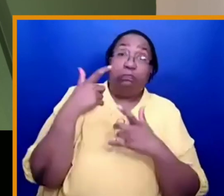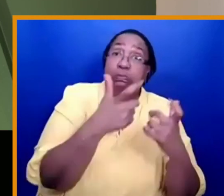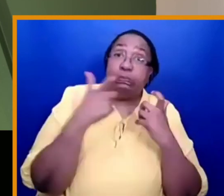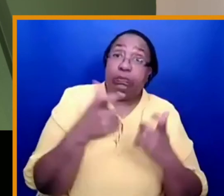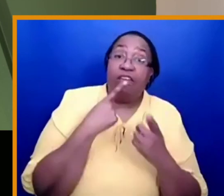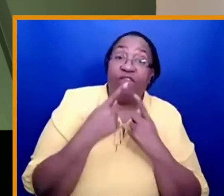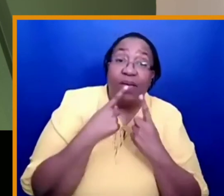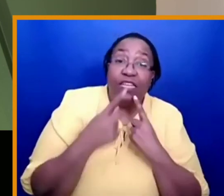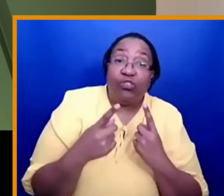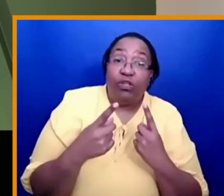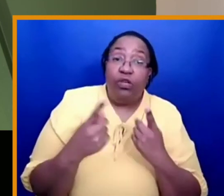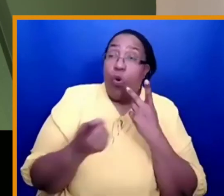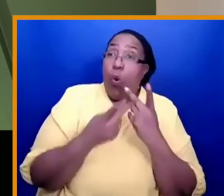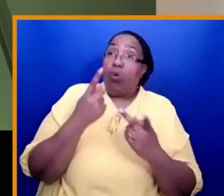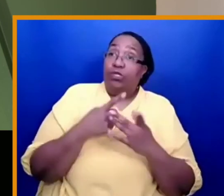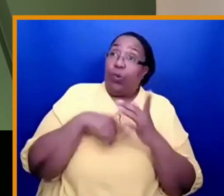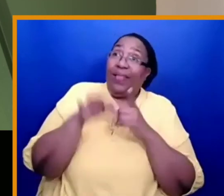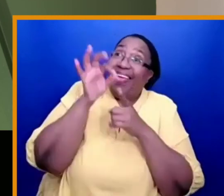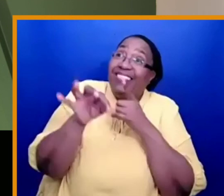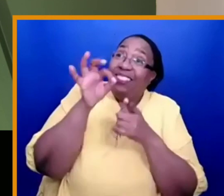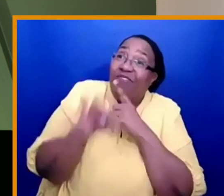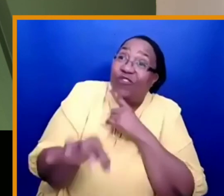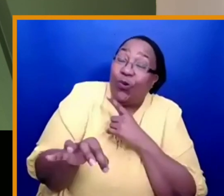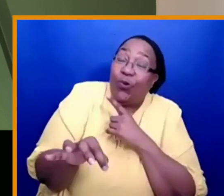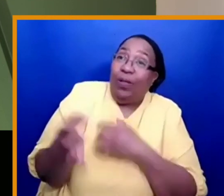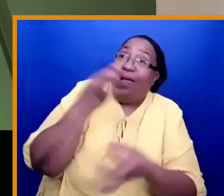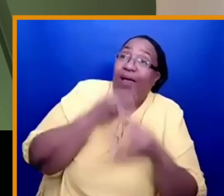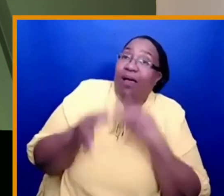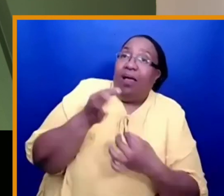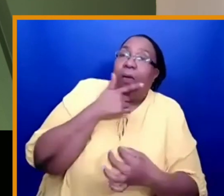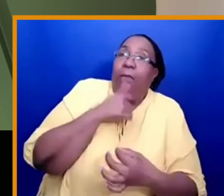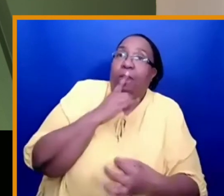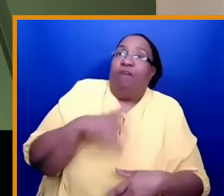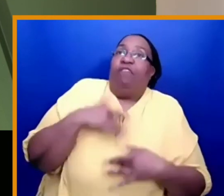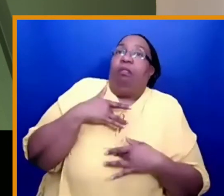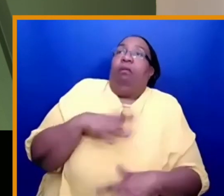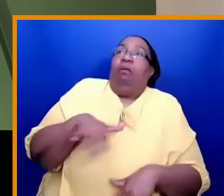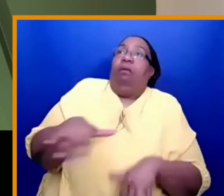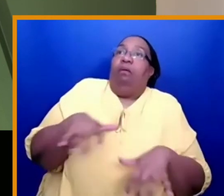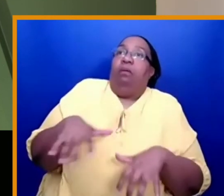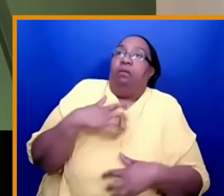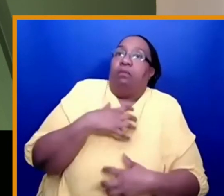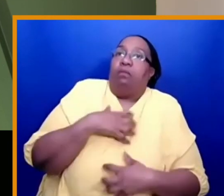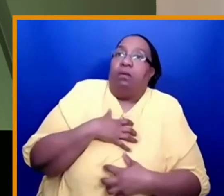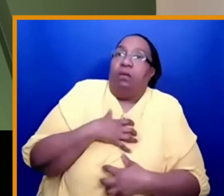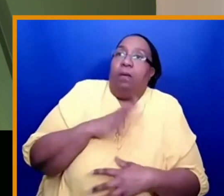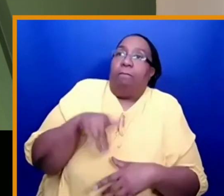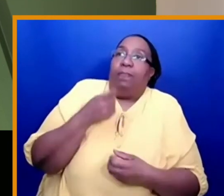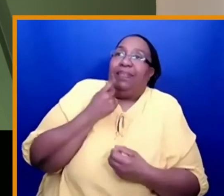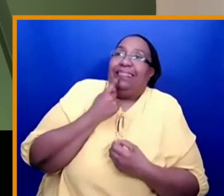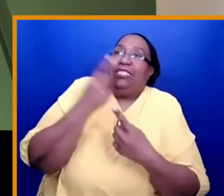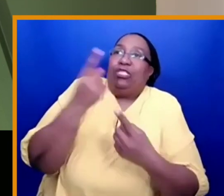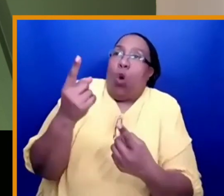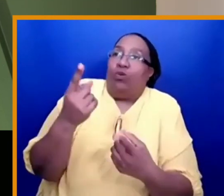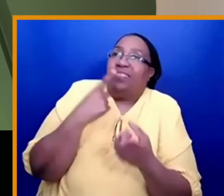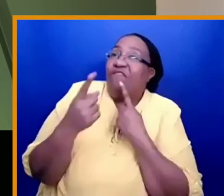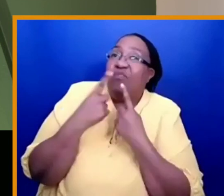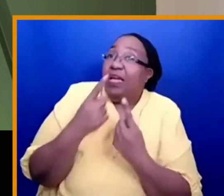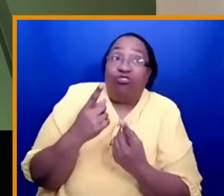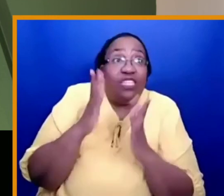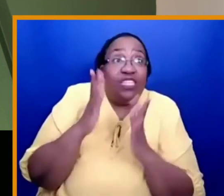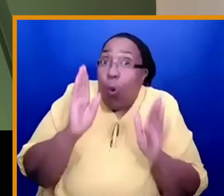in the application to a job because they understand the stigma around records may end up disclosing information they're not legally required to